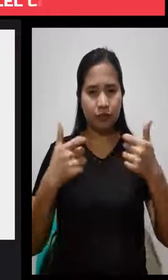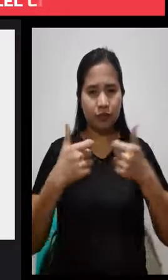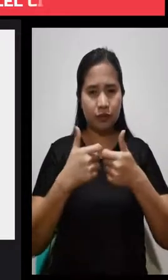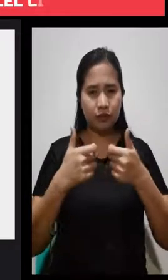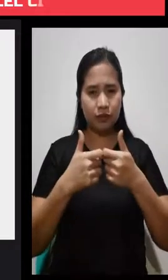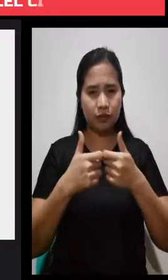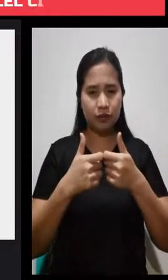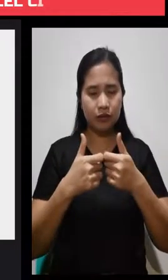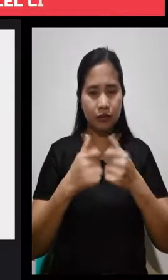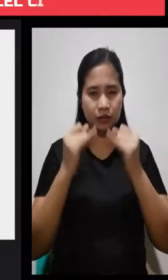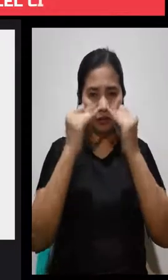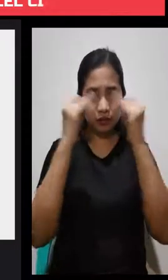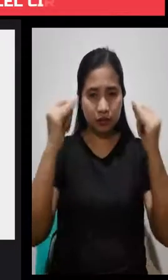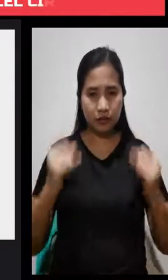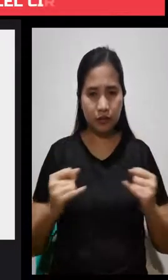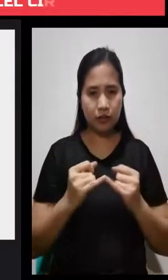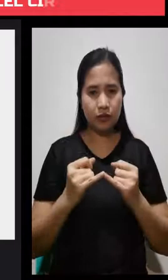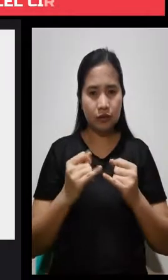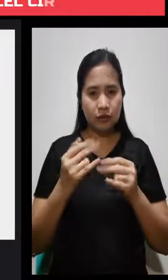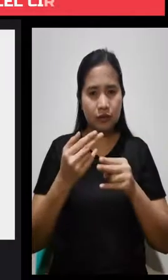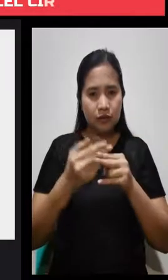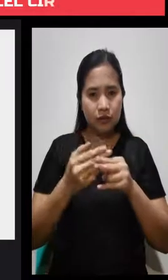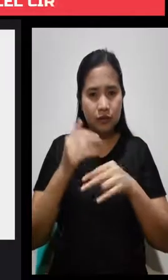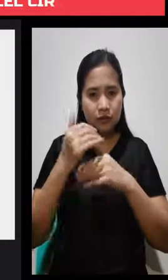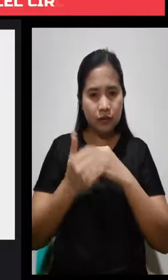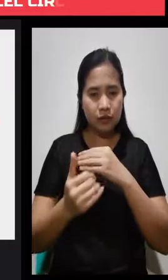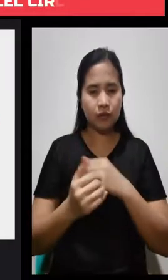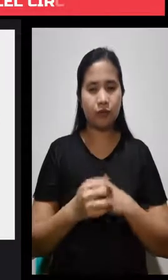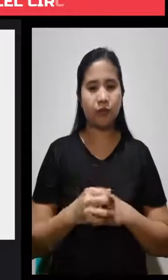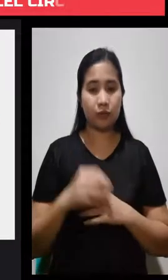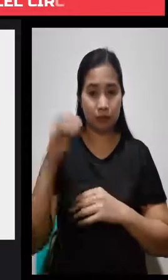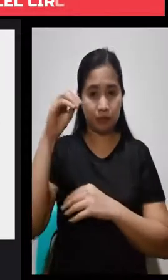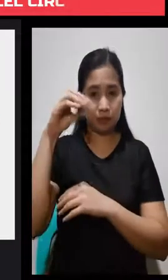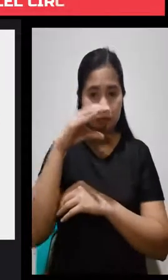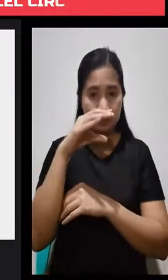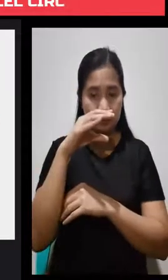bulb, battery, wire, switch.